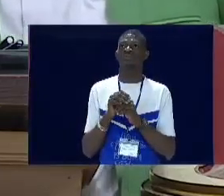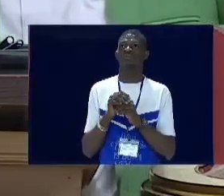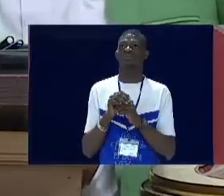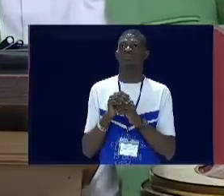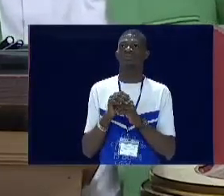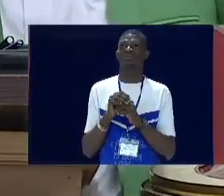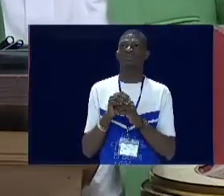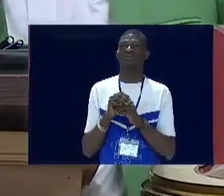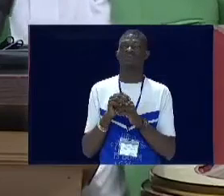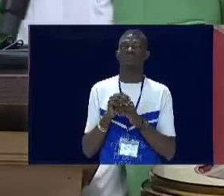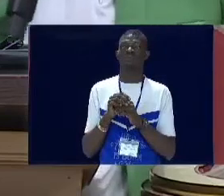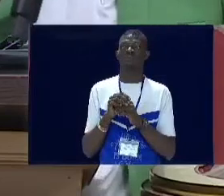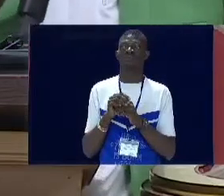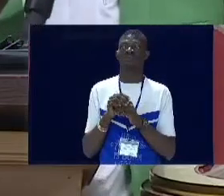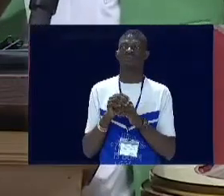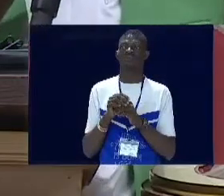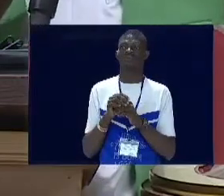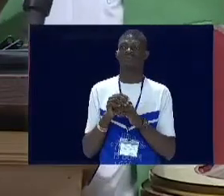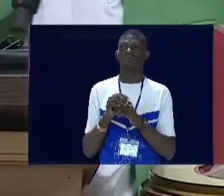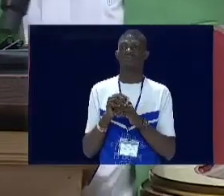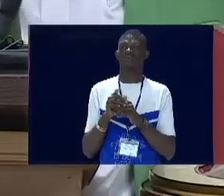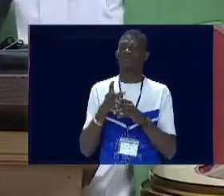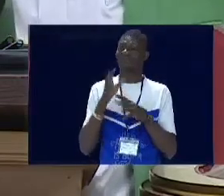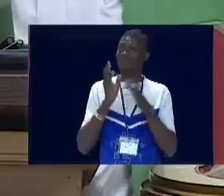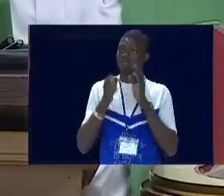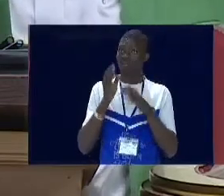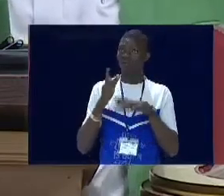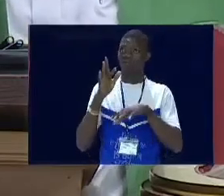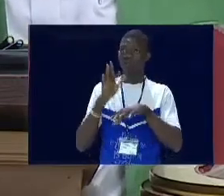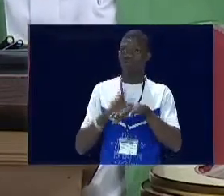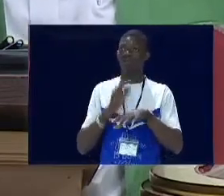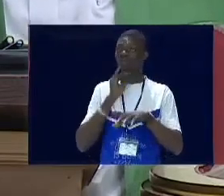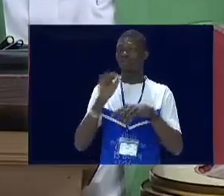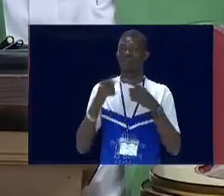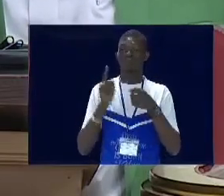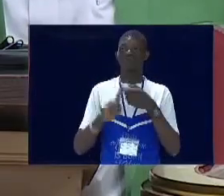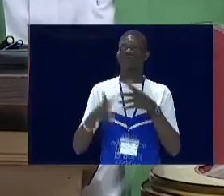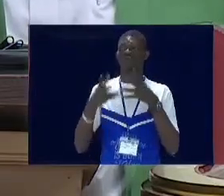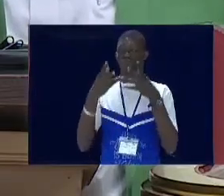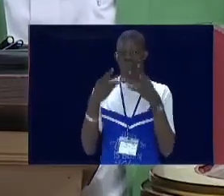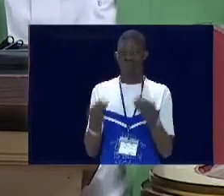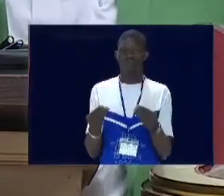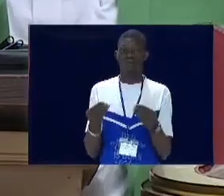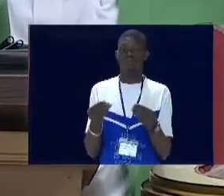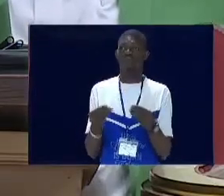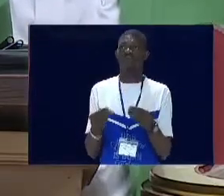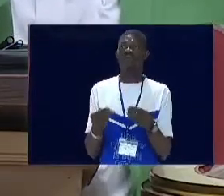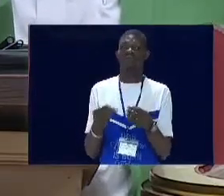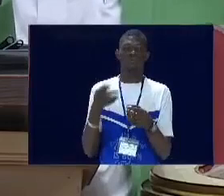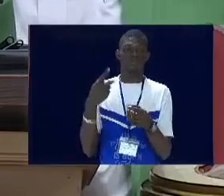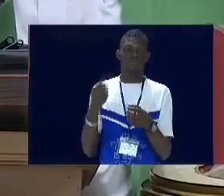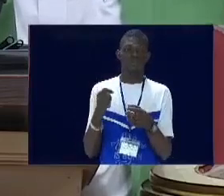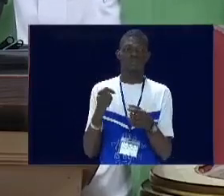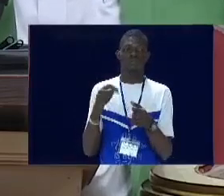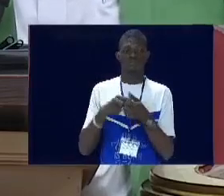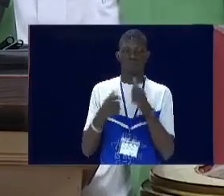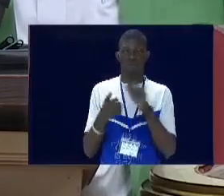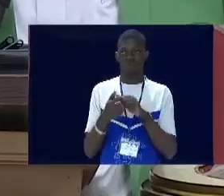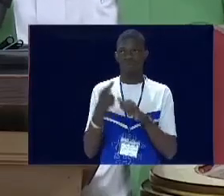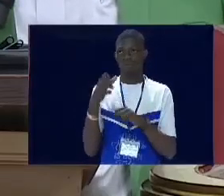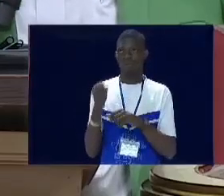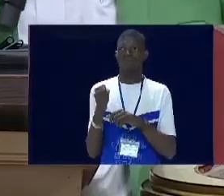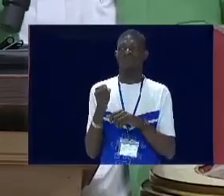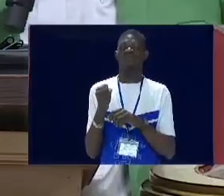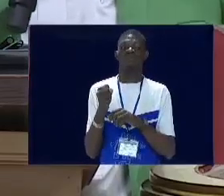One man thought, if touching is going to solve problems, he